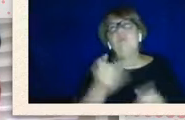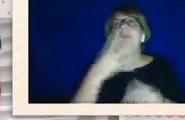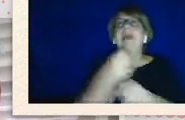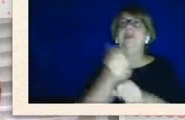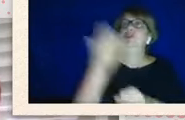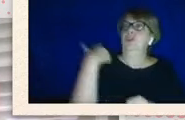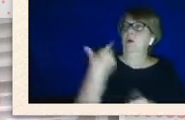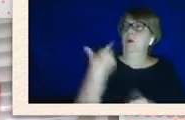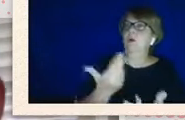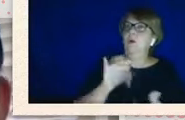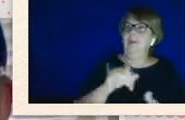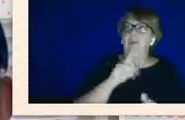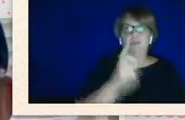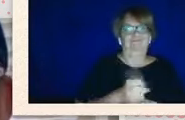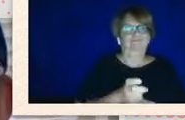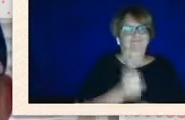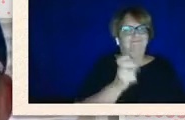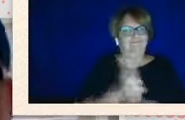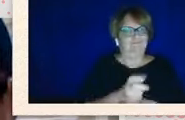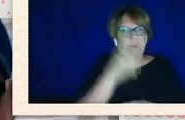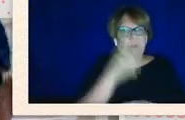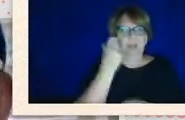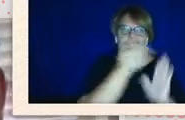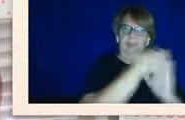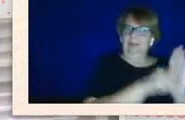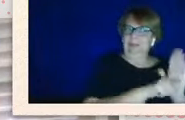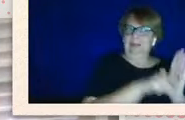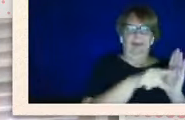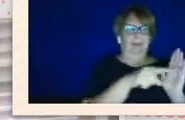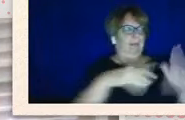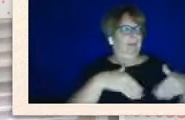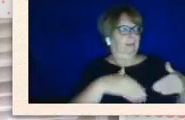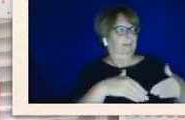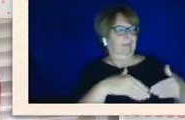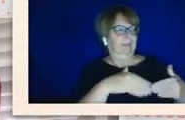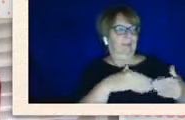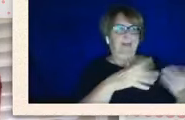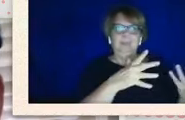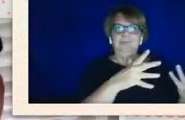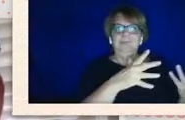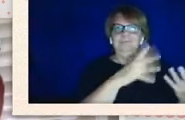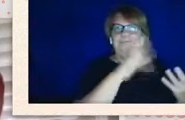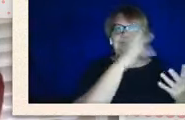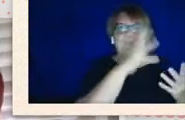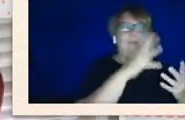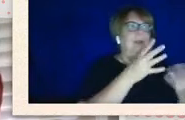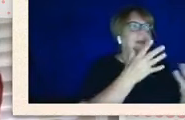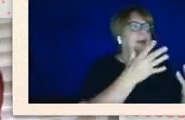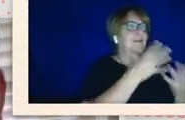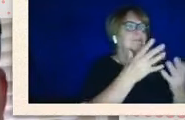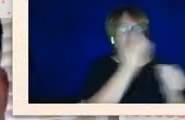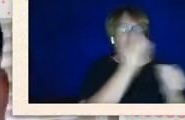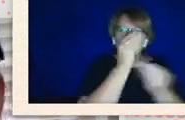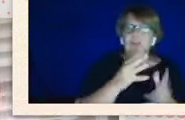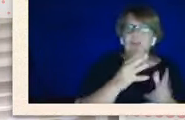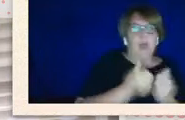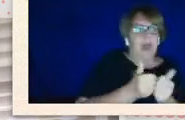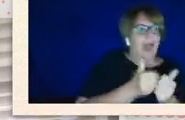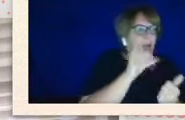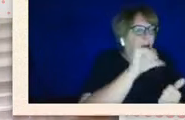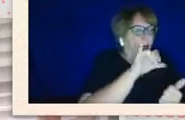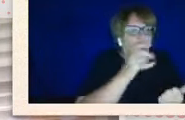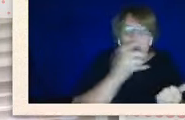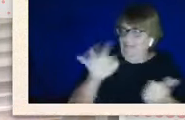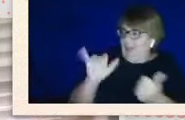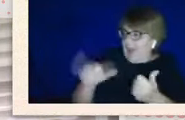tricky problem because the state hadn't created a notice and cure provision for when that happens, for